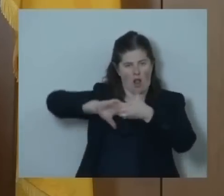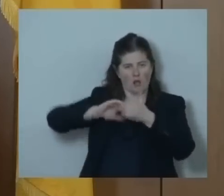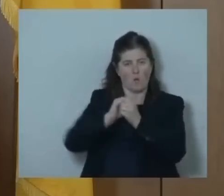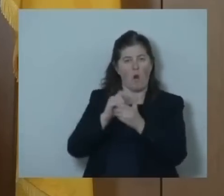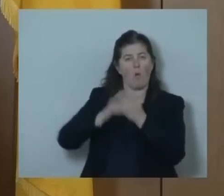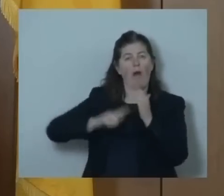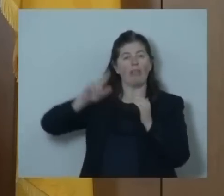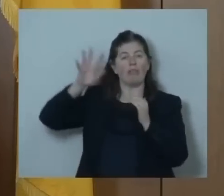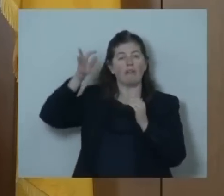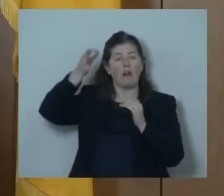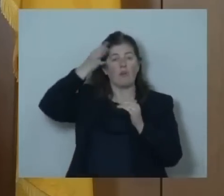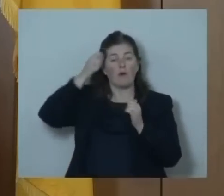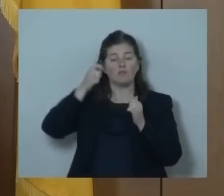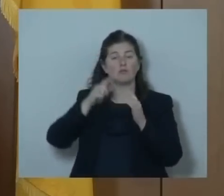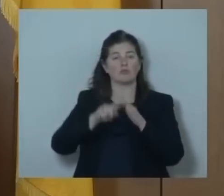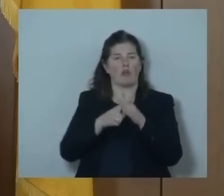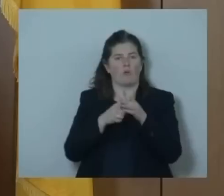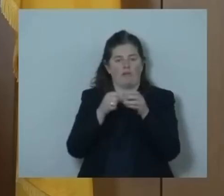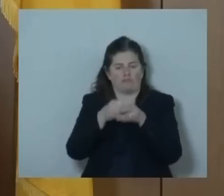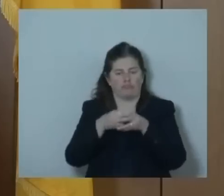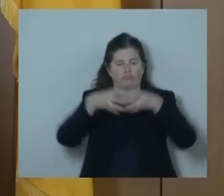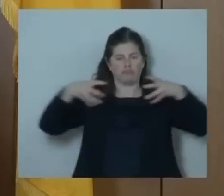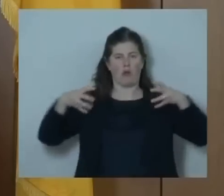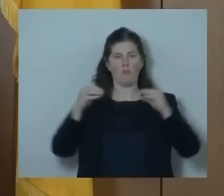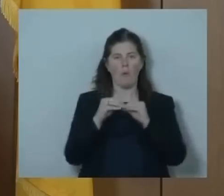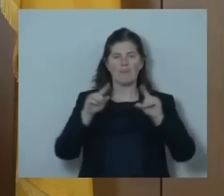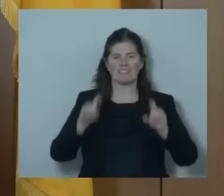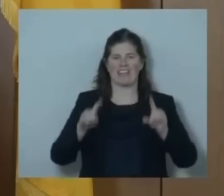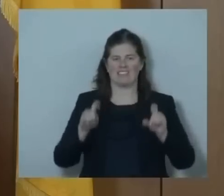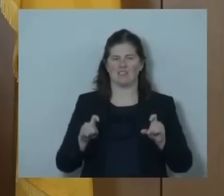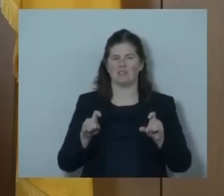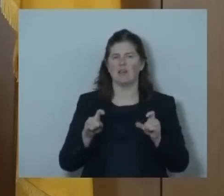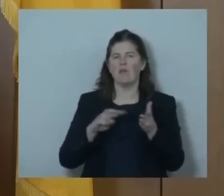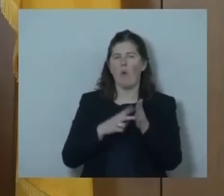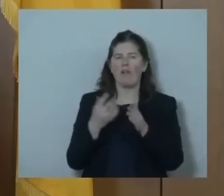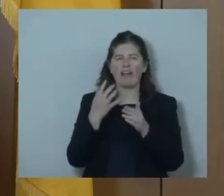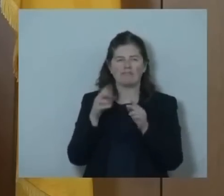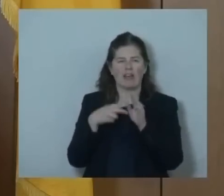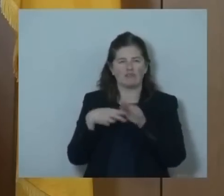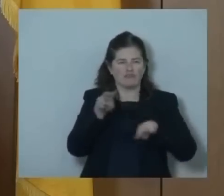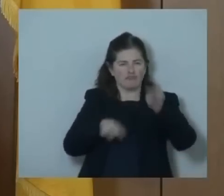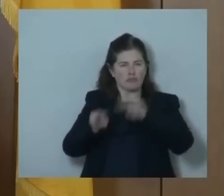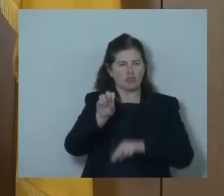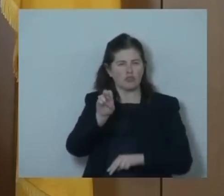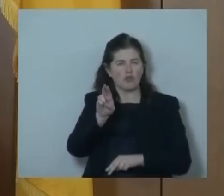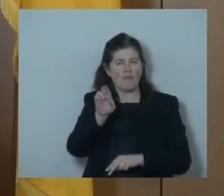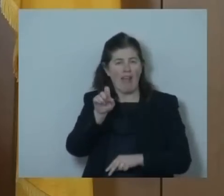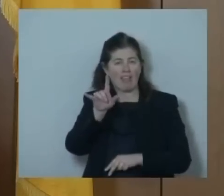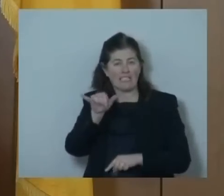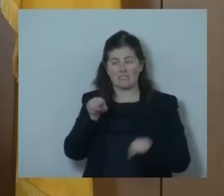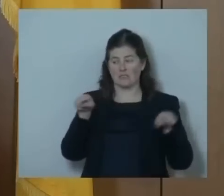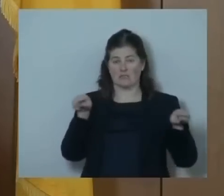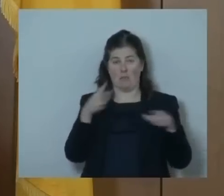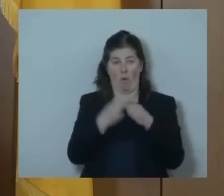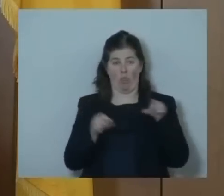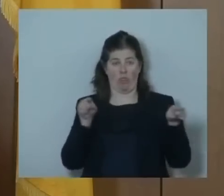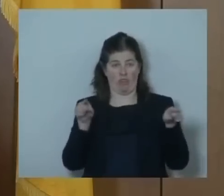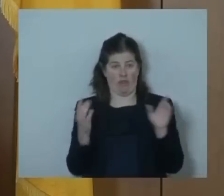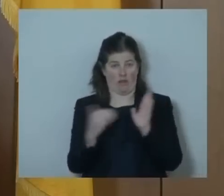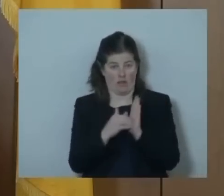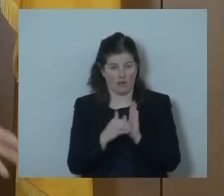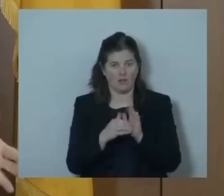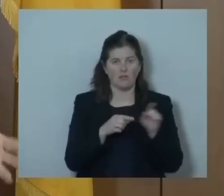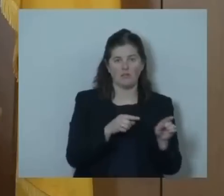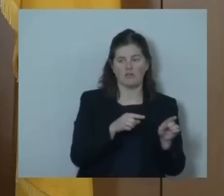pilot expanded testing, which we talk about in this surveillance model, and it's both sides of that equation. It's